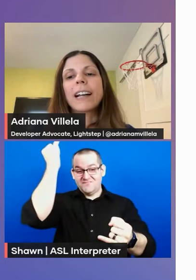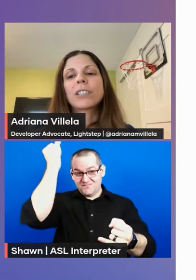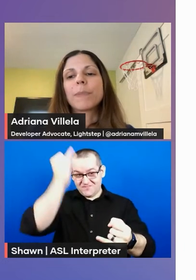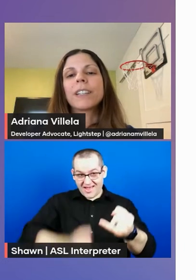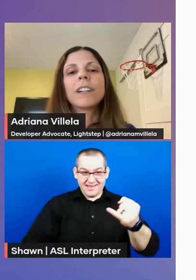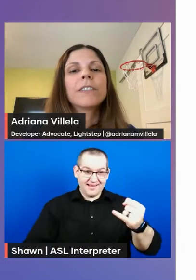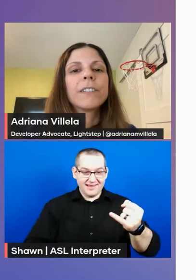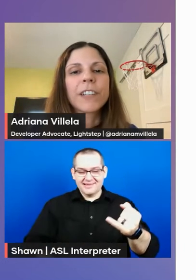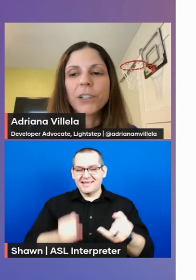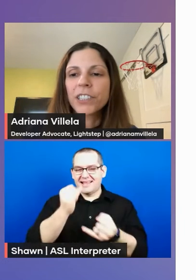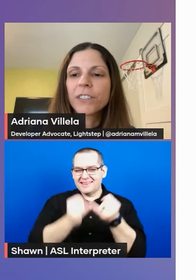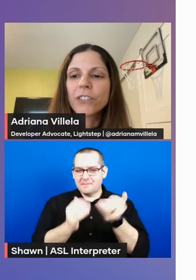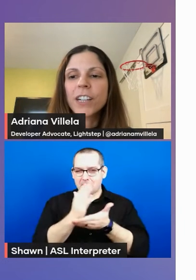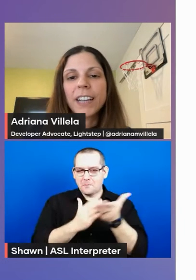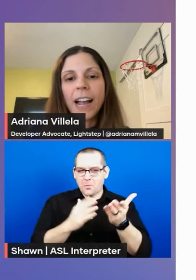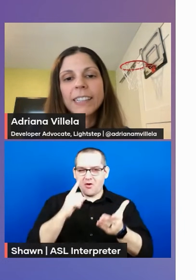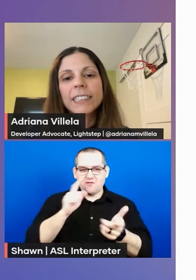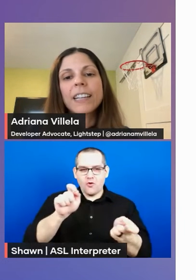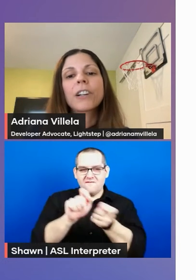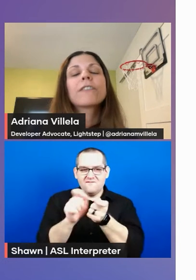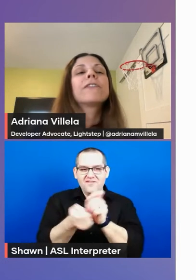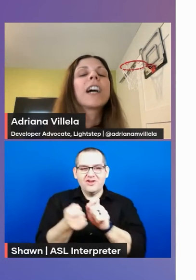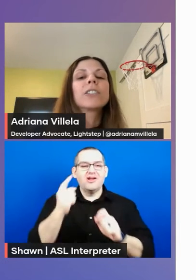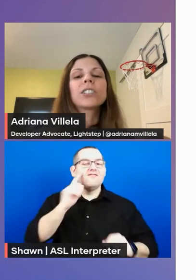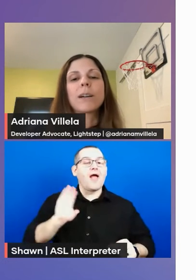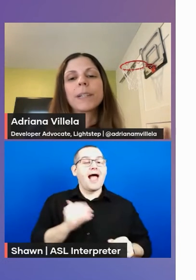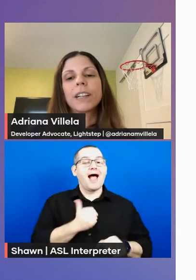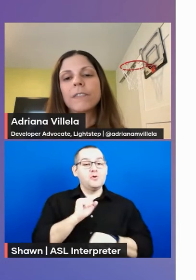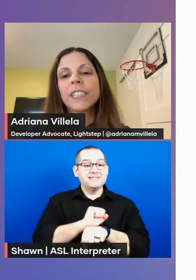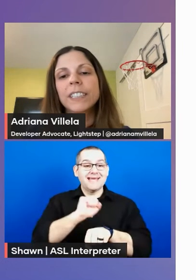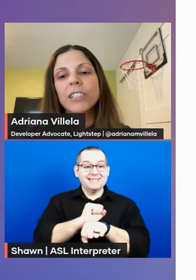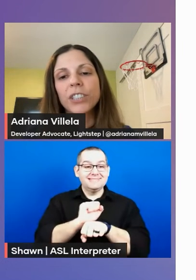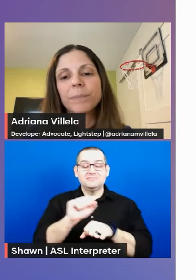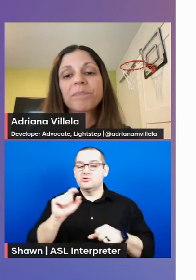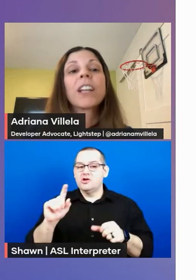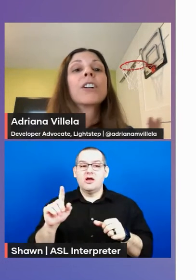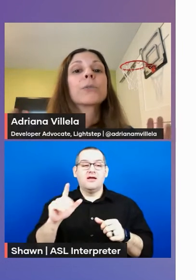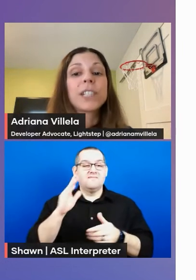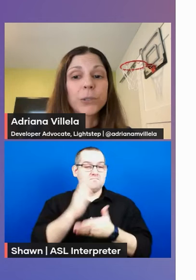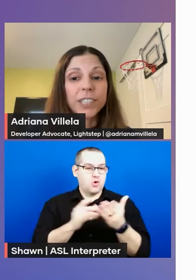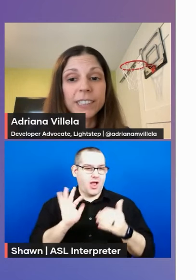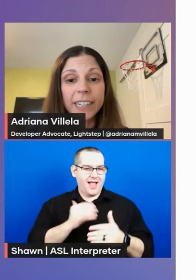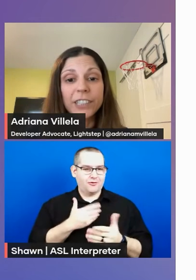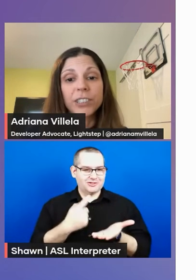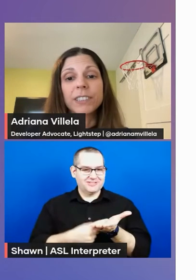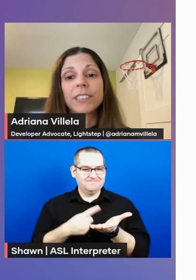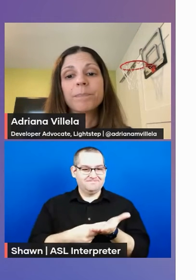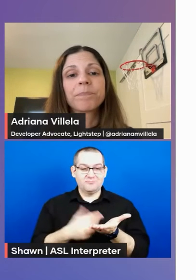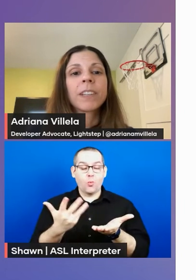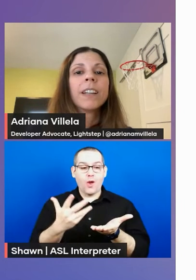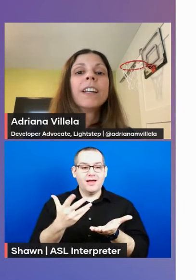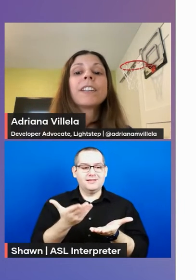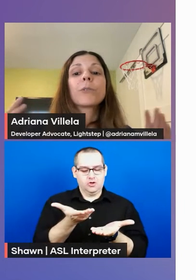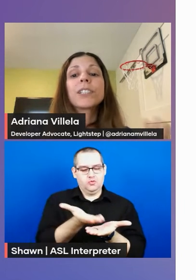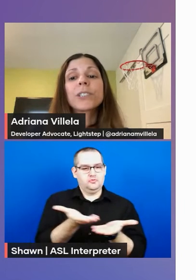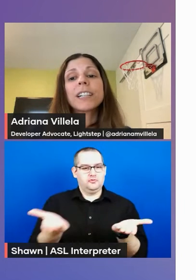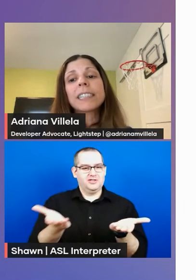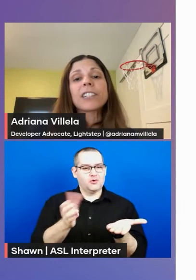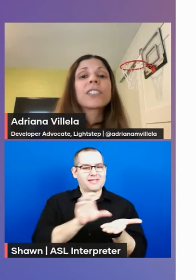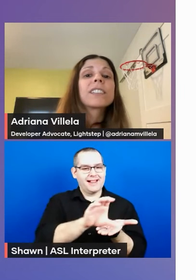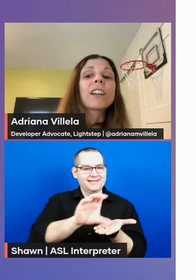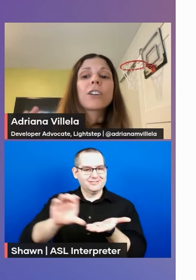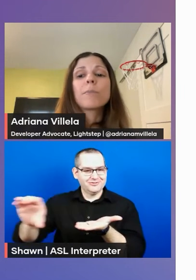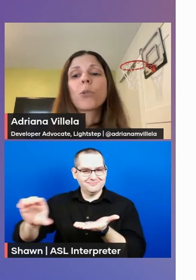our last bit of configuration for our task and our final topic of discussion, resource allocations. Now,